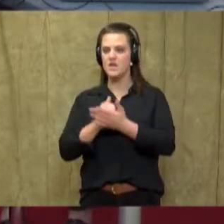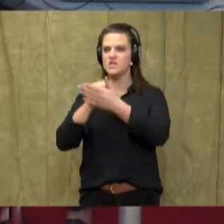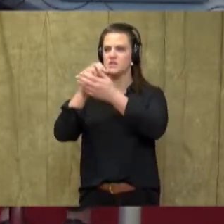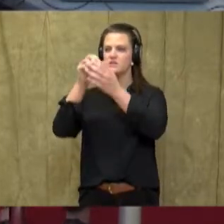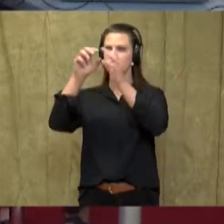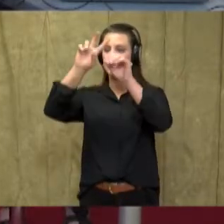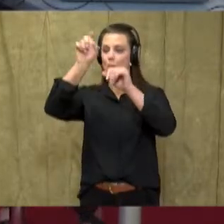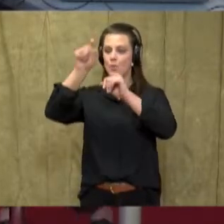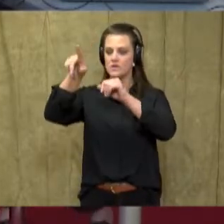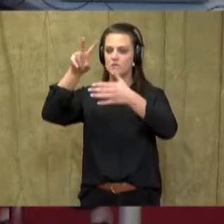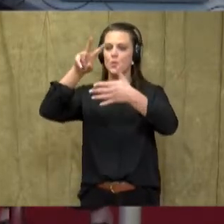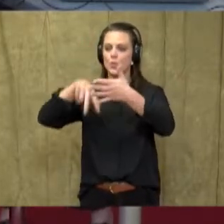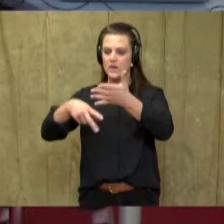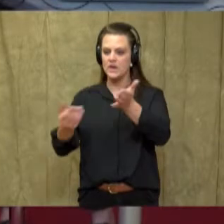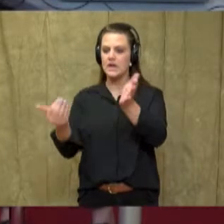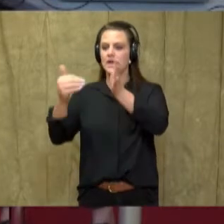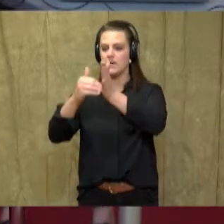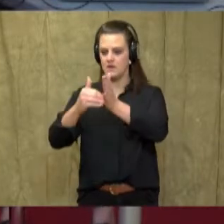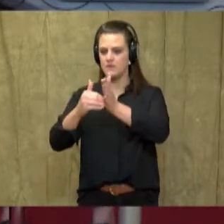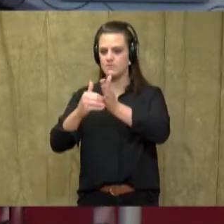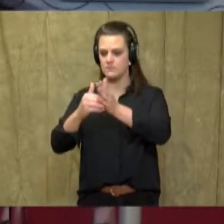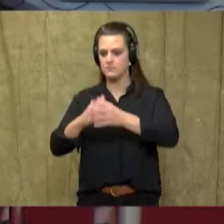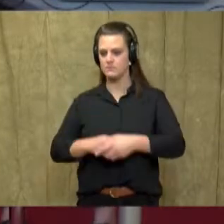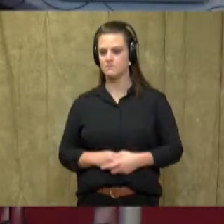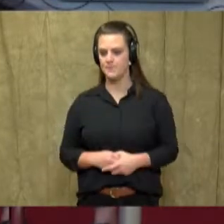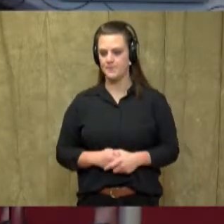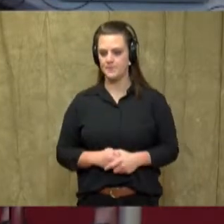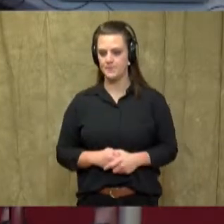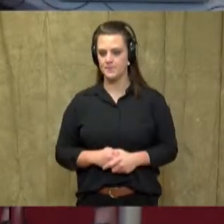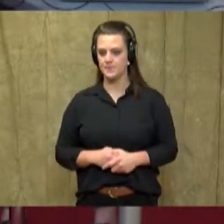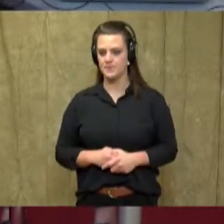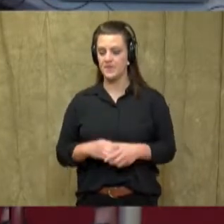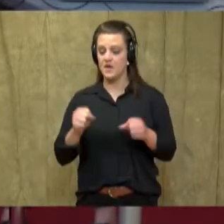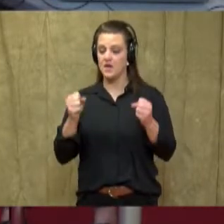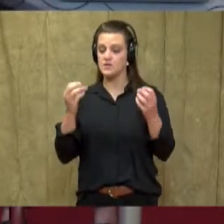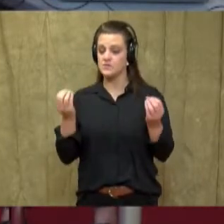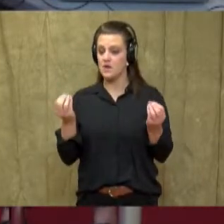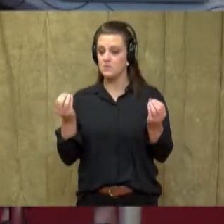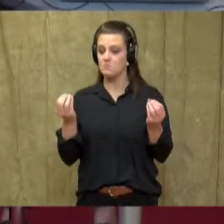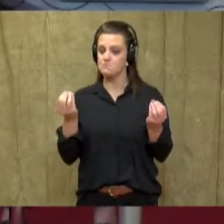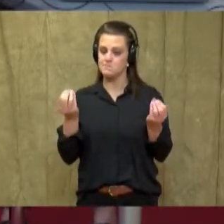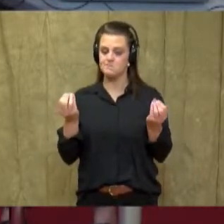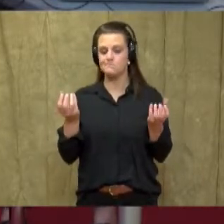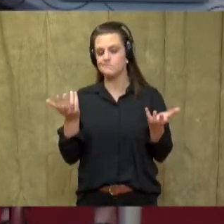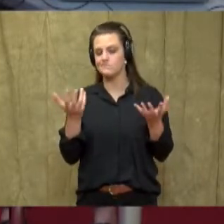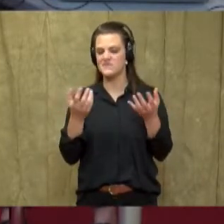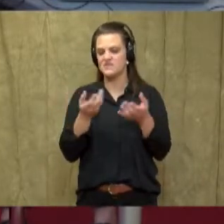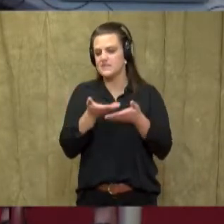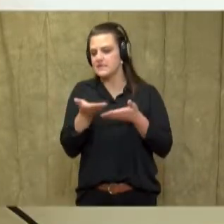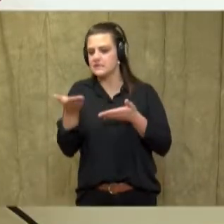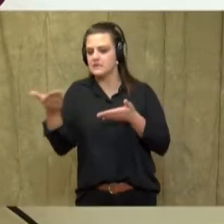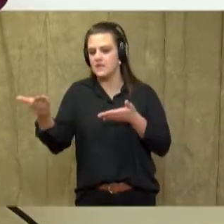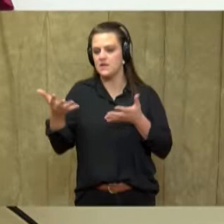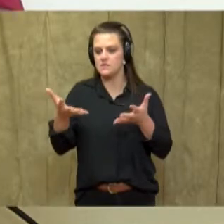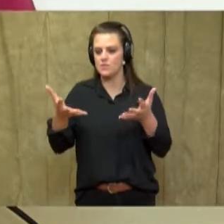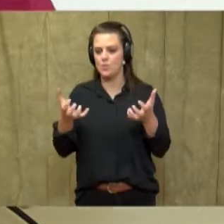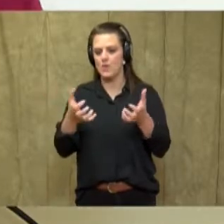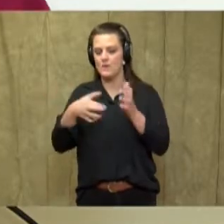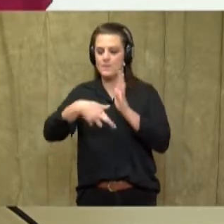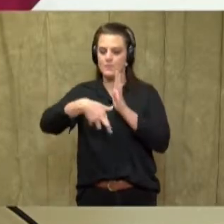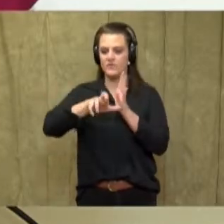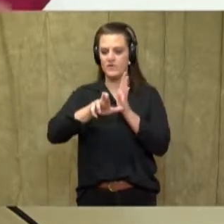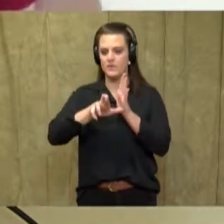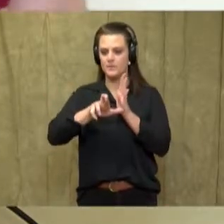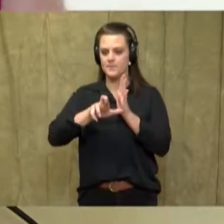the question itself. So those, boys and girls, are some just things that I wanted to refresh you